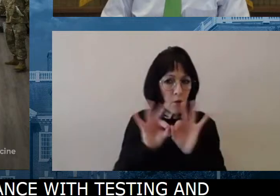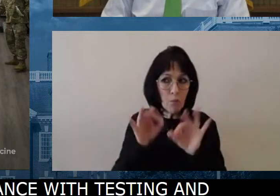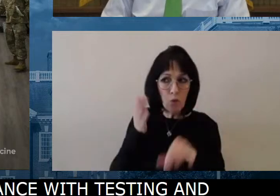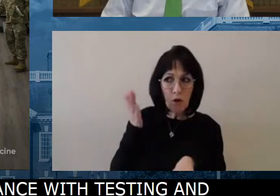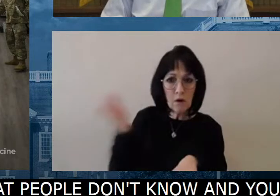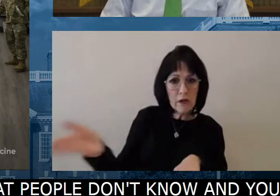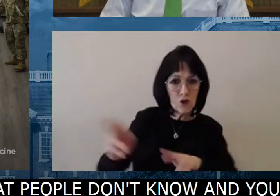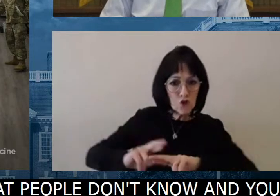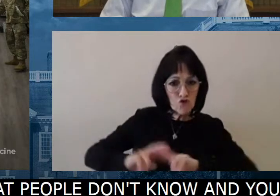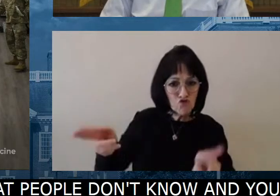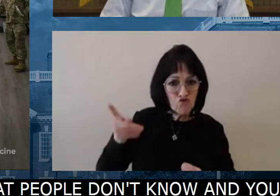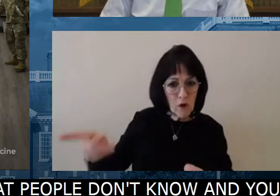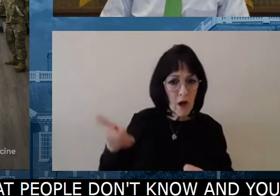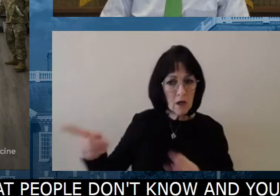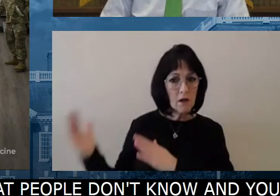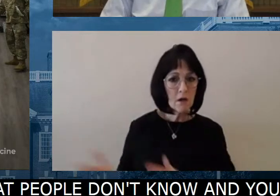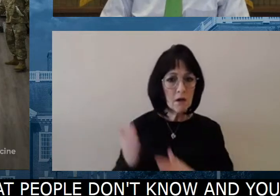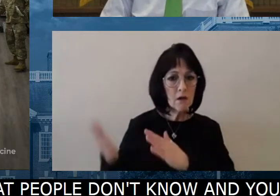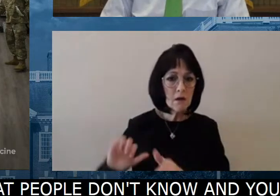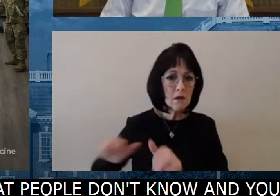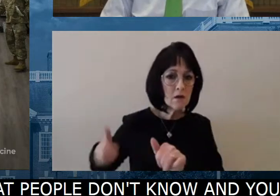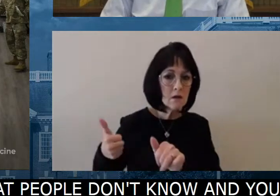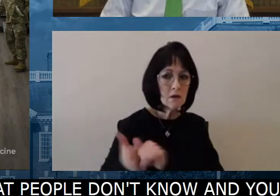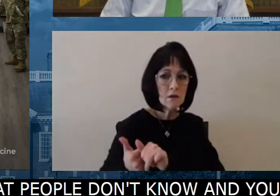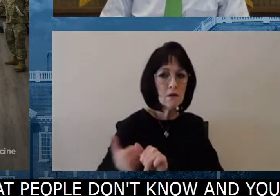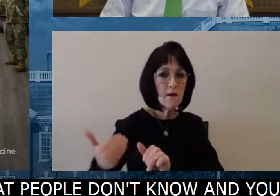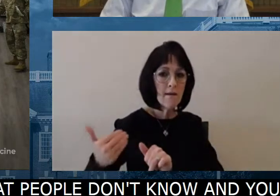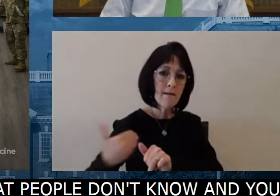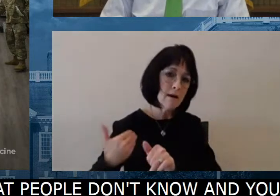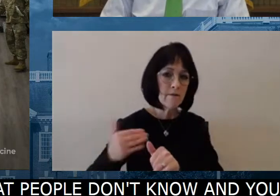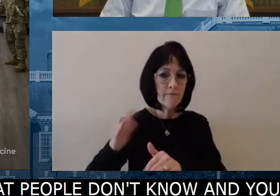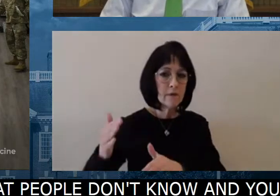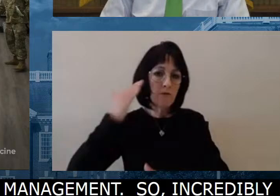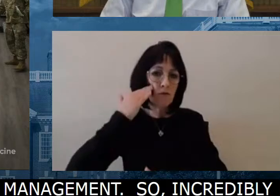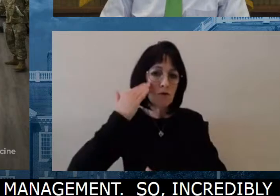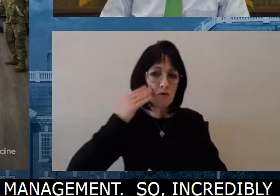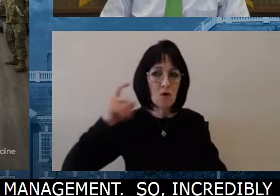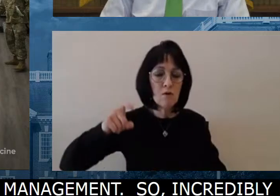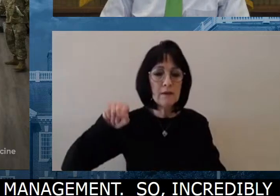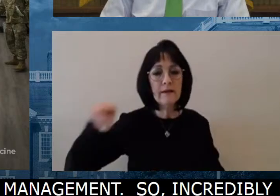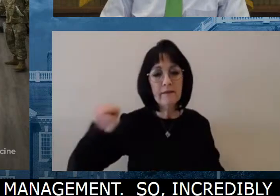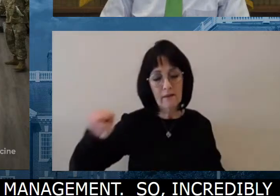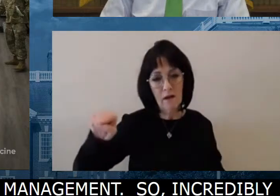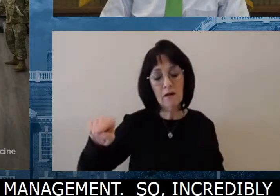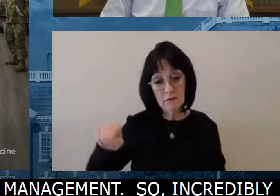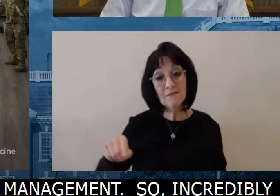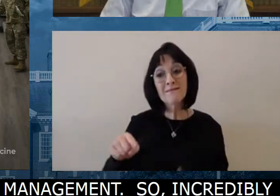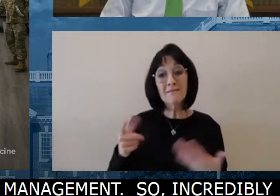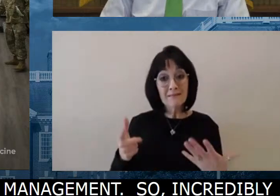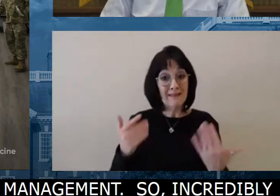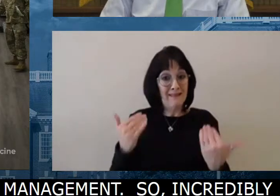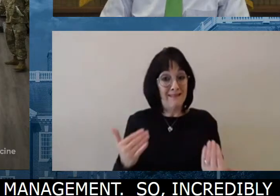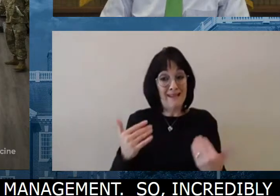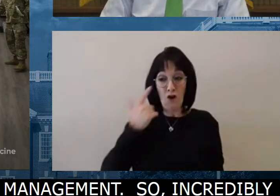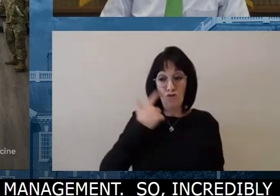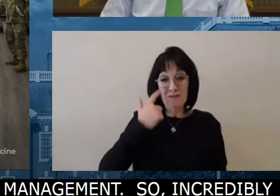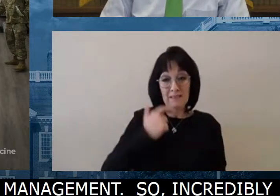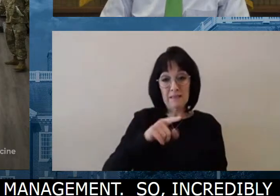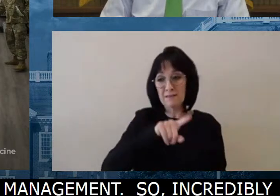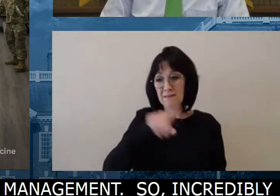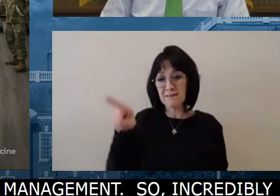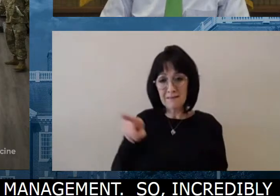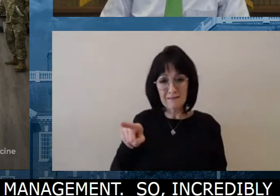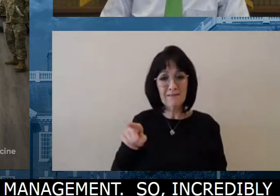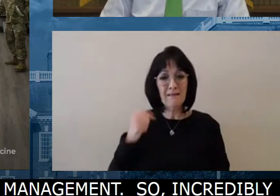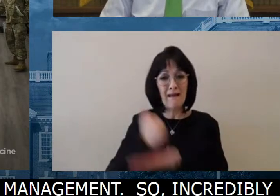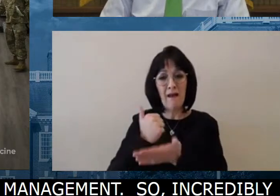our system the folks that were vaccinated and got all their important data so that we could